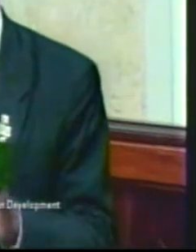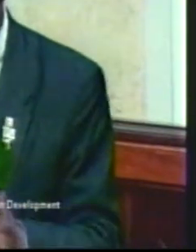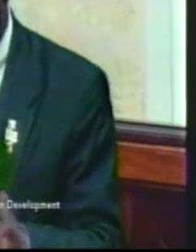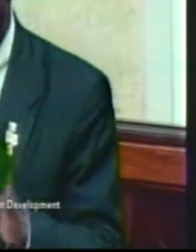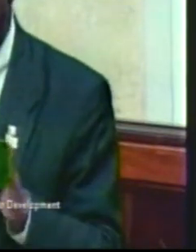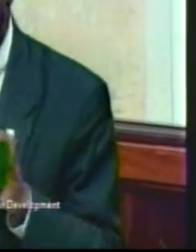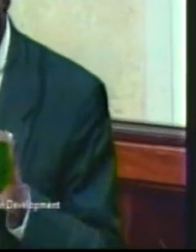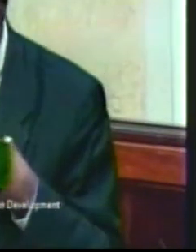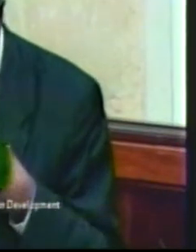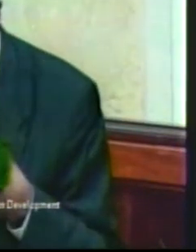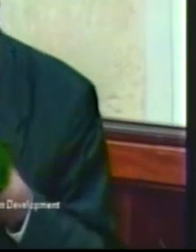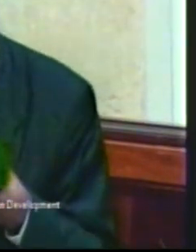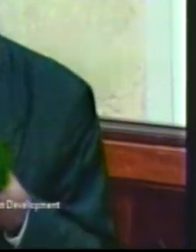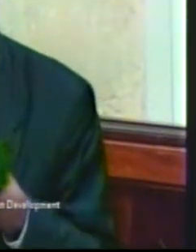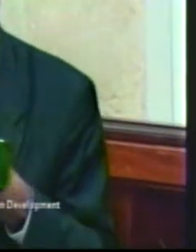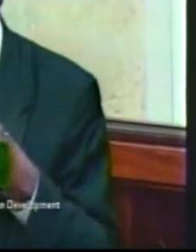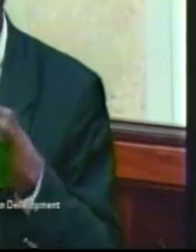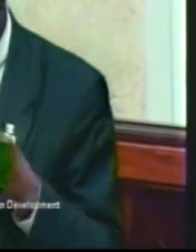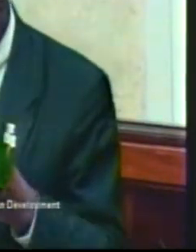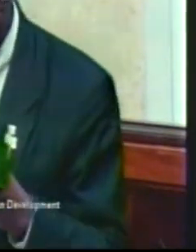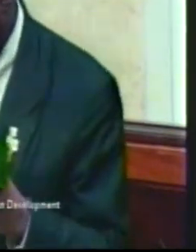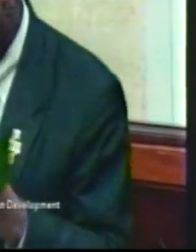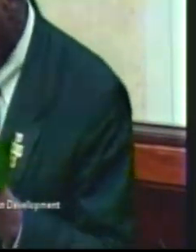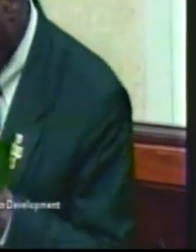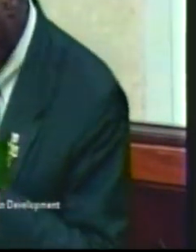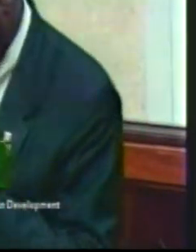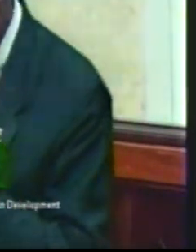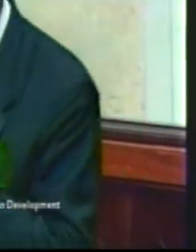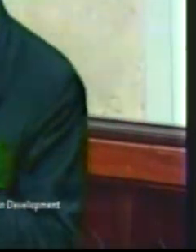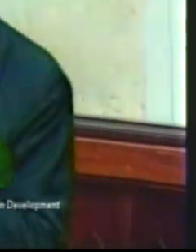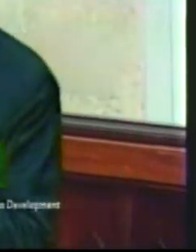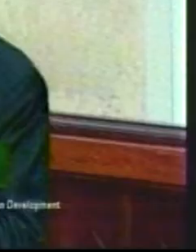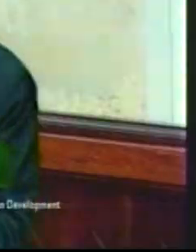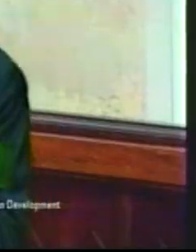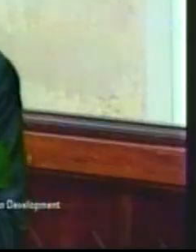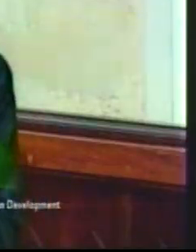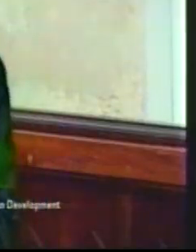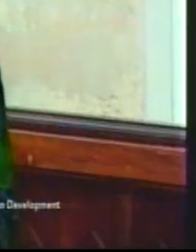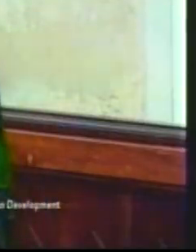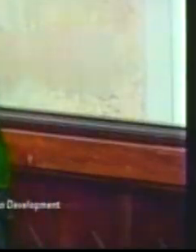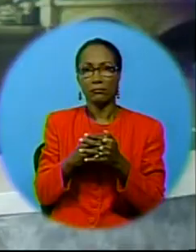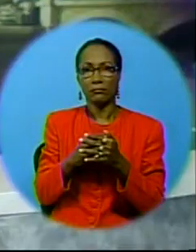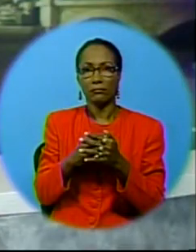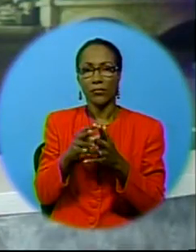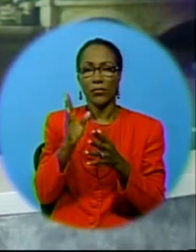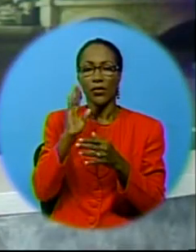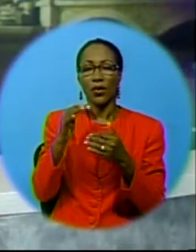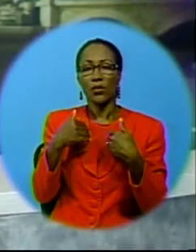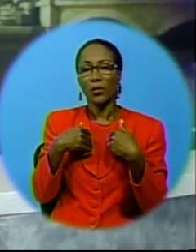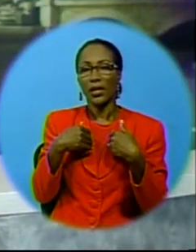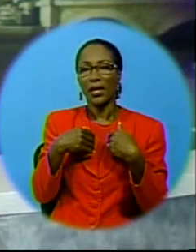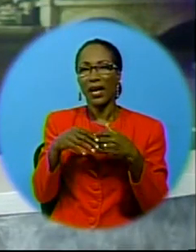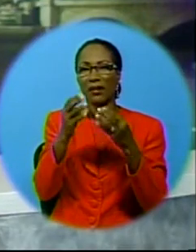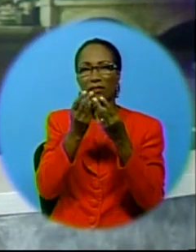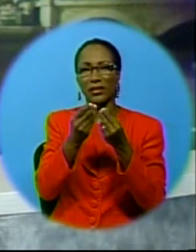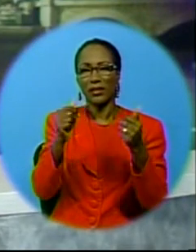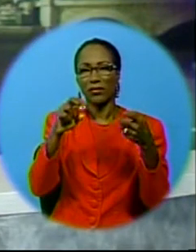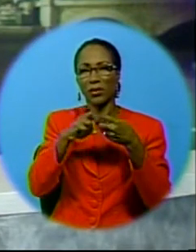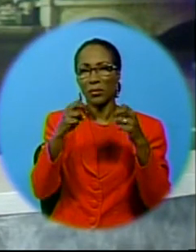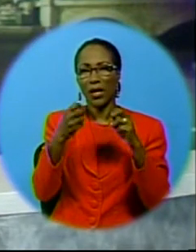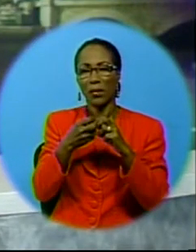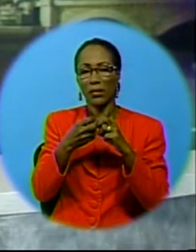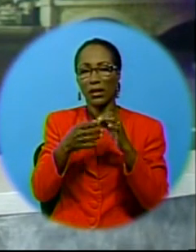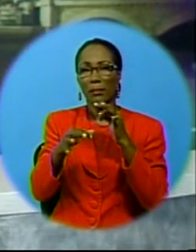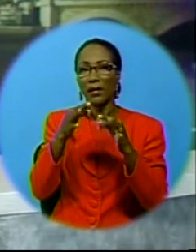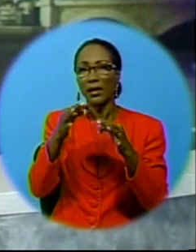we would have, in my view, have made a little more progress in this matter. On the issue of delays of